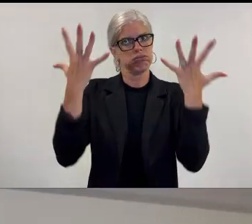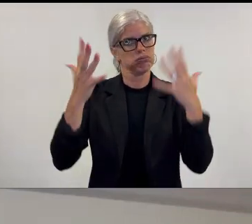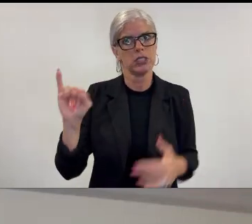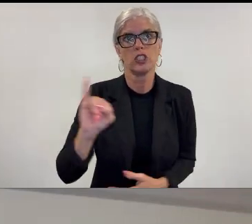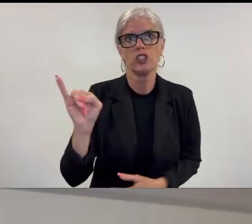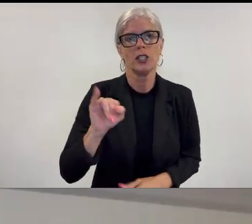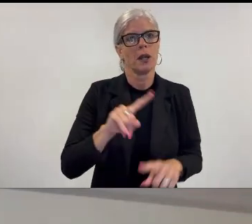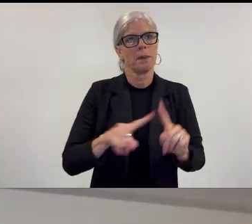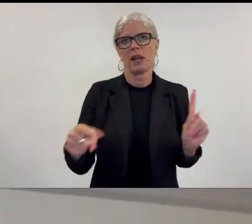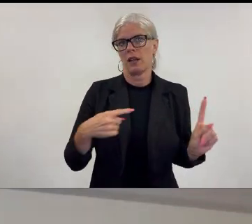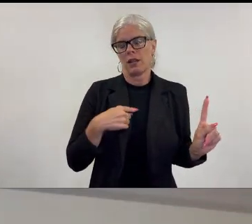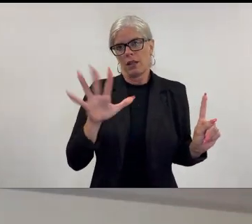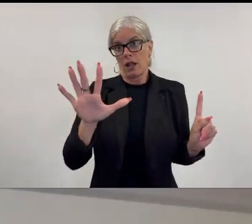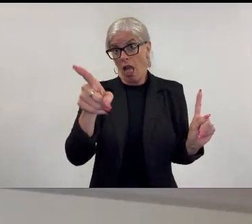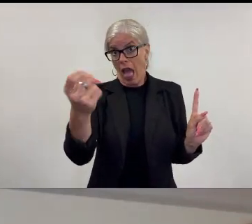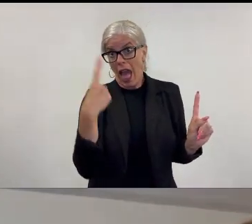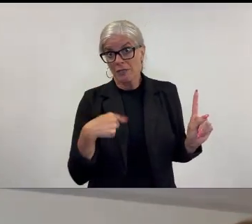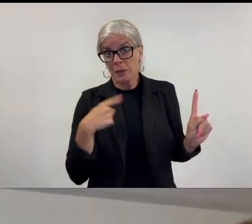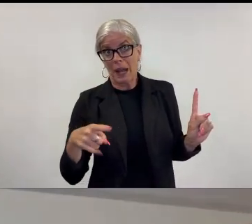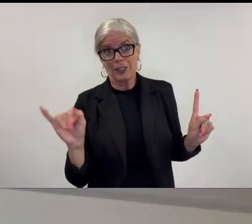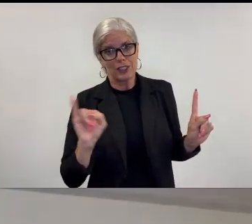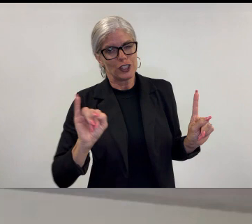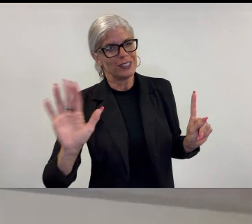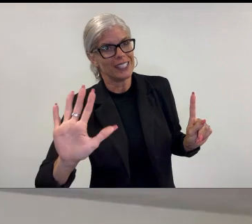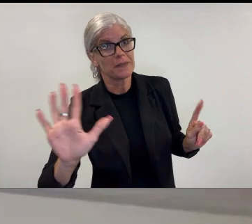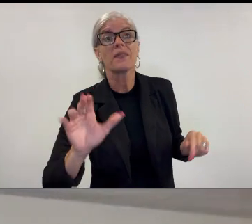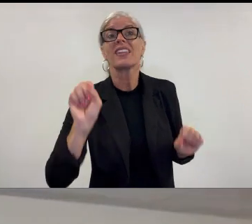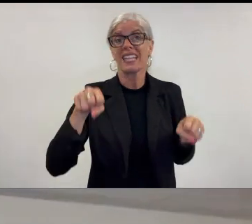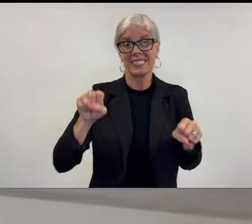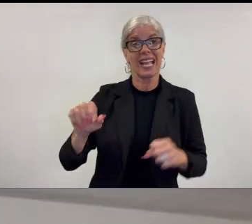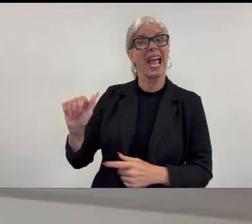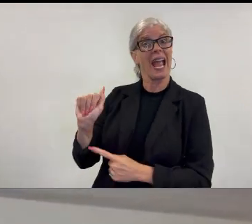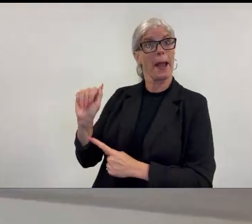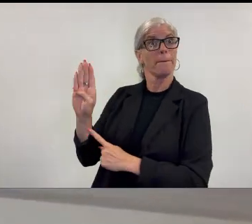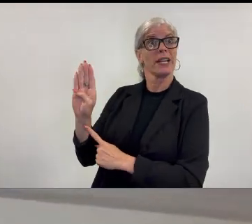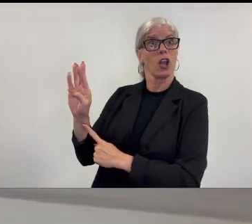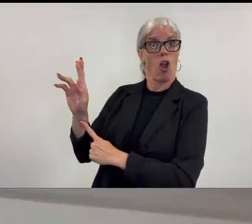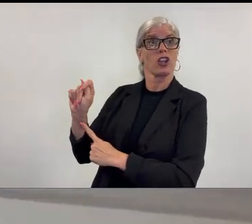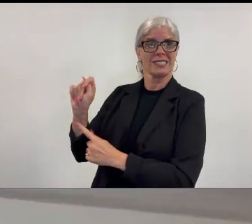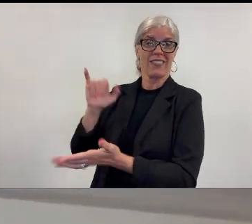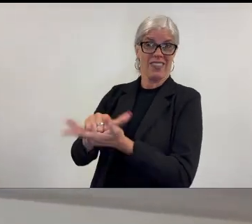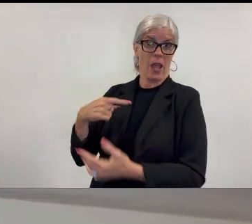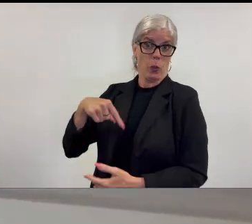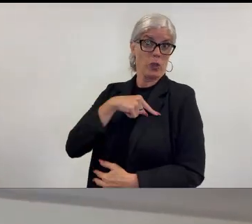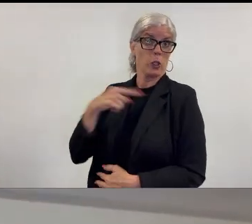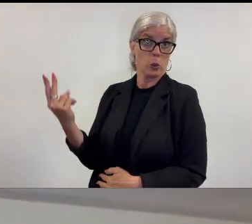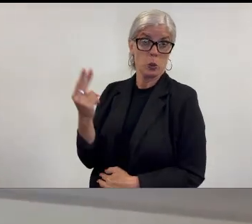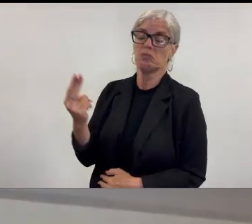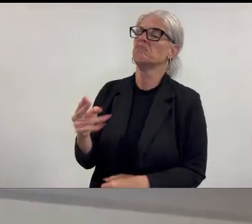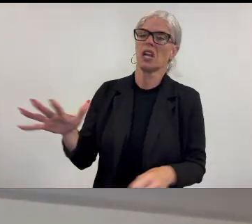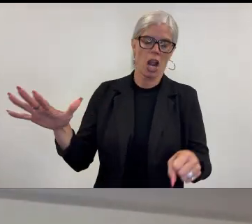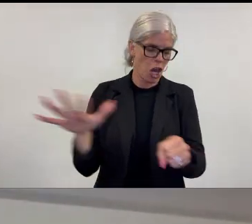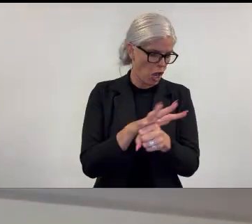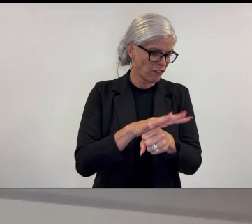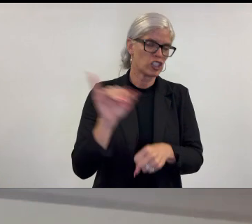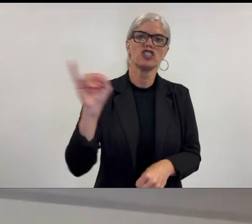accept most of the insurances. Don't ask me about insurances, but yes, we practice the ABRT